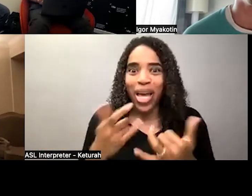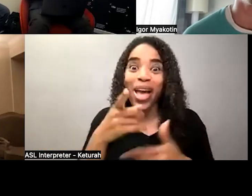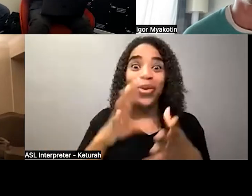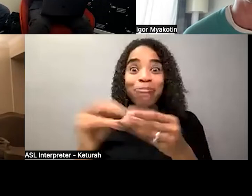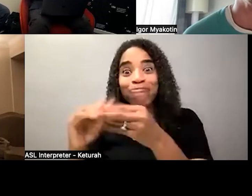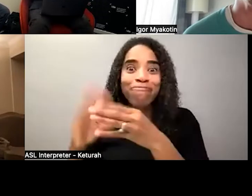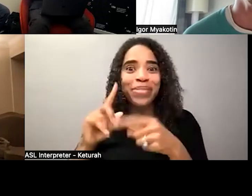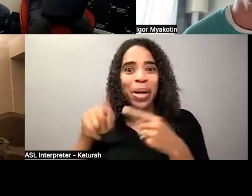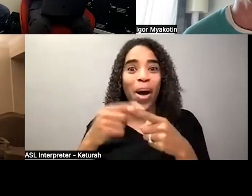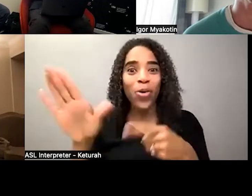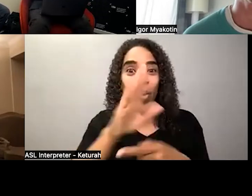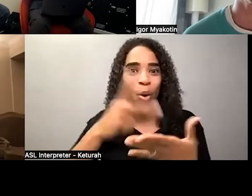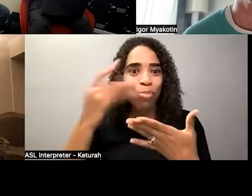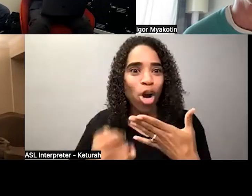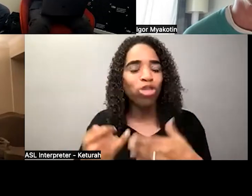to continually